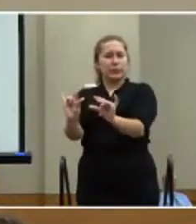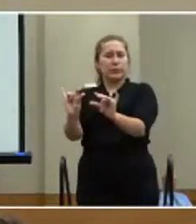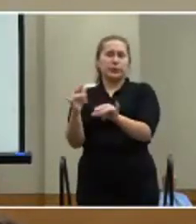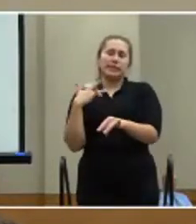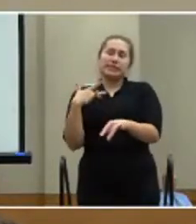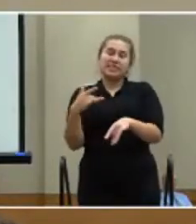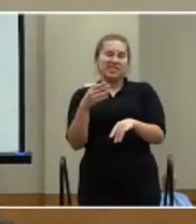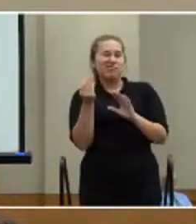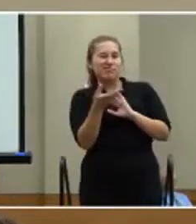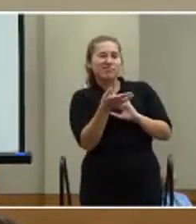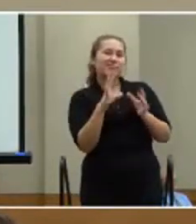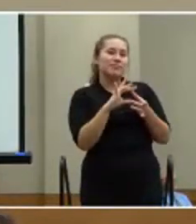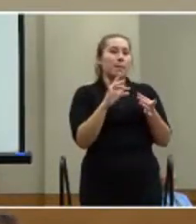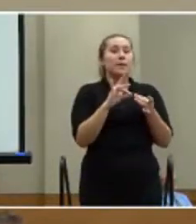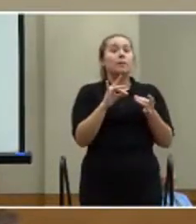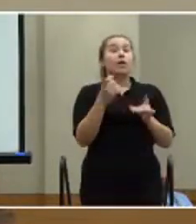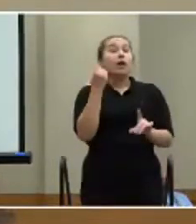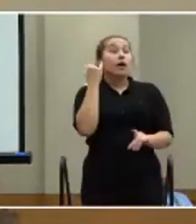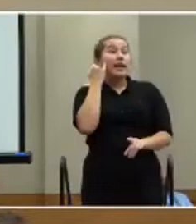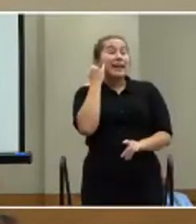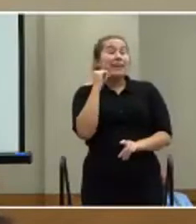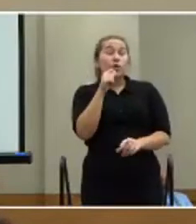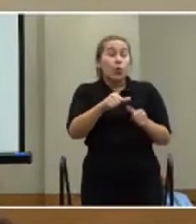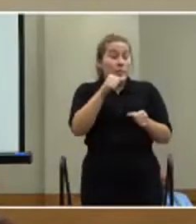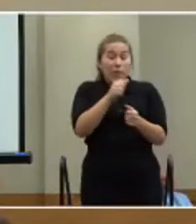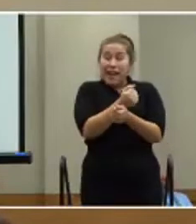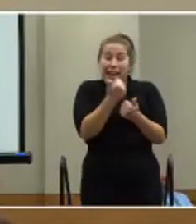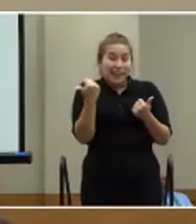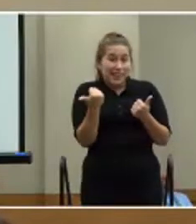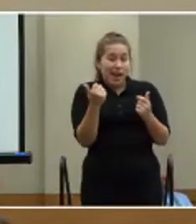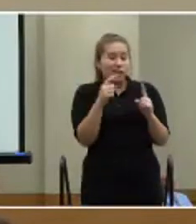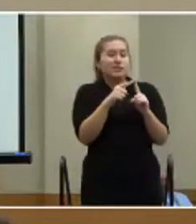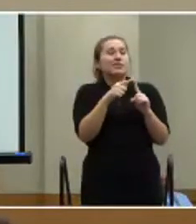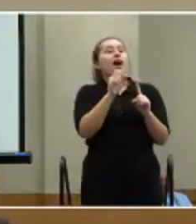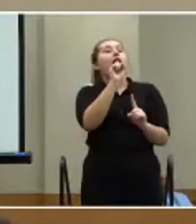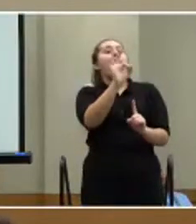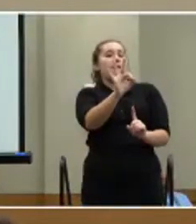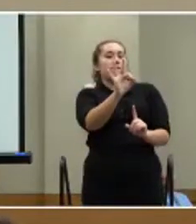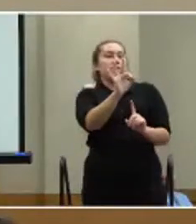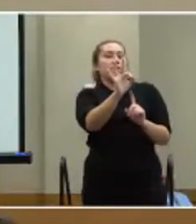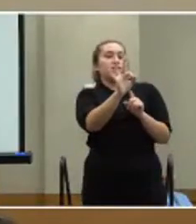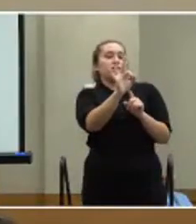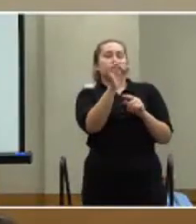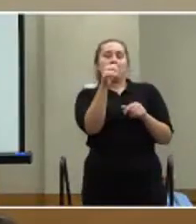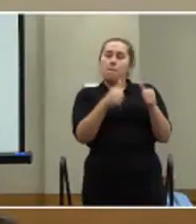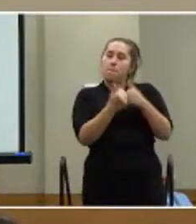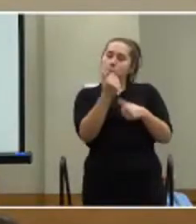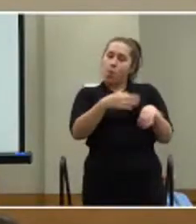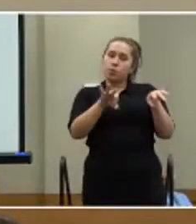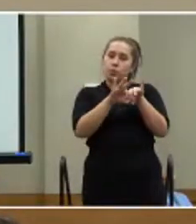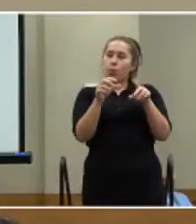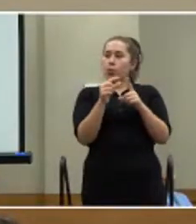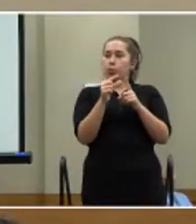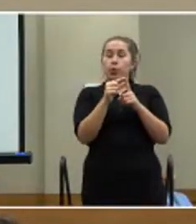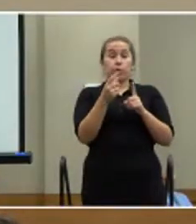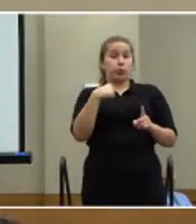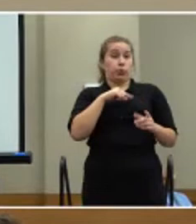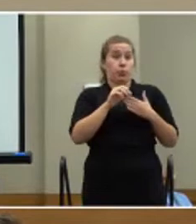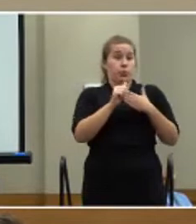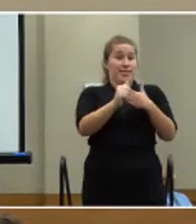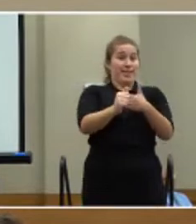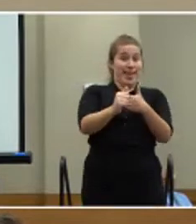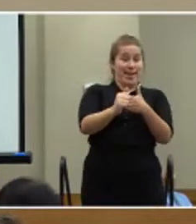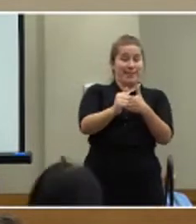remember anything else, remember the word of. It's the most important word in our name. We are led and directed